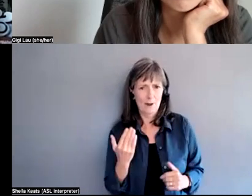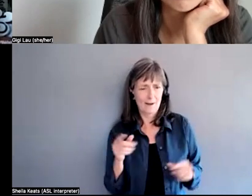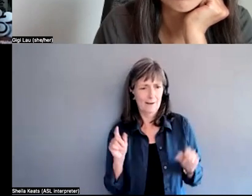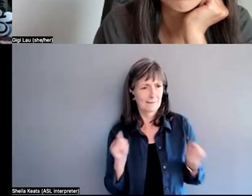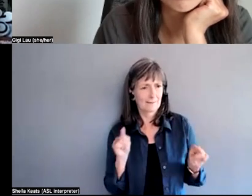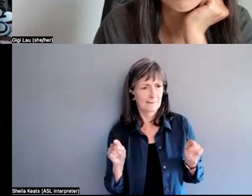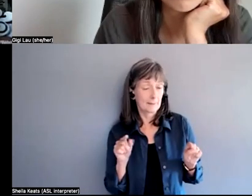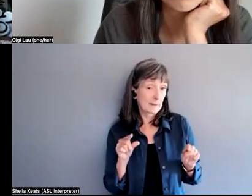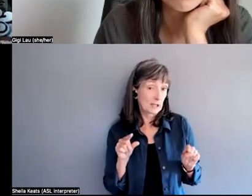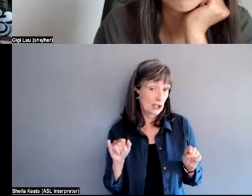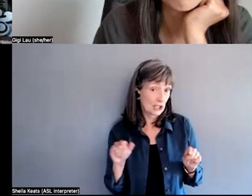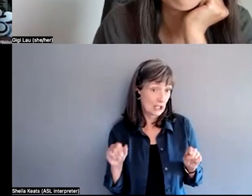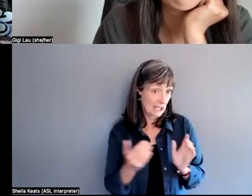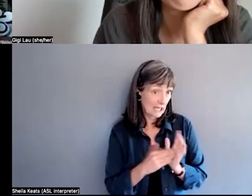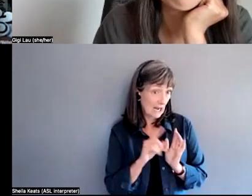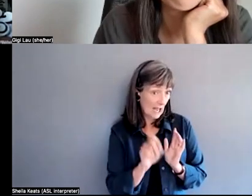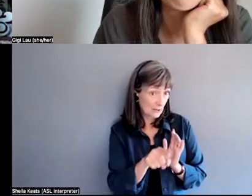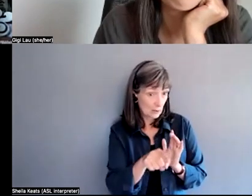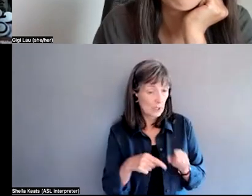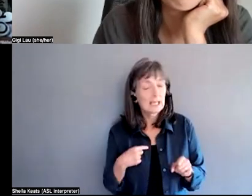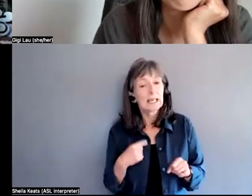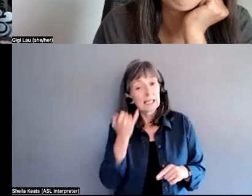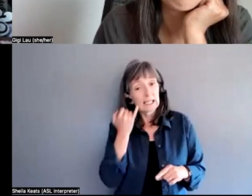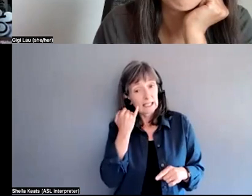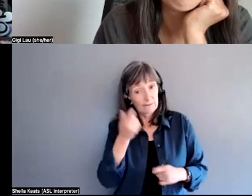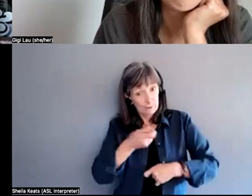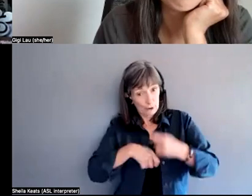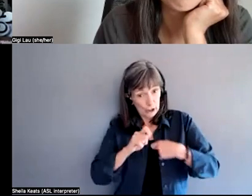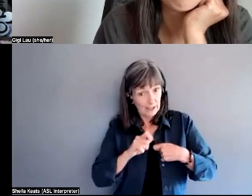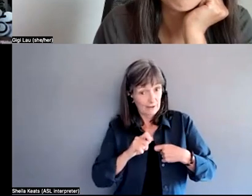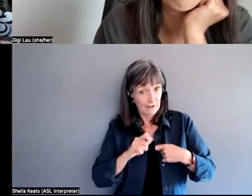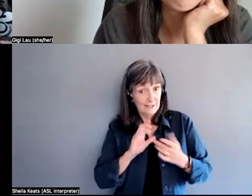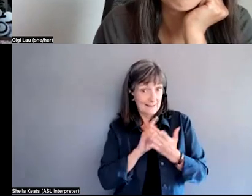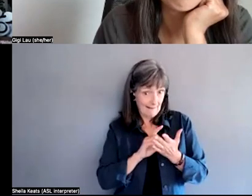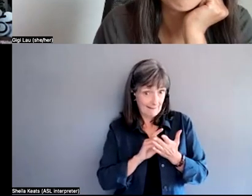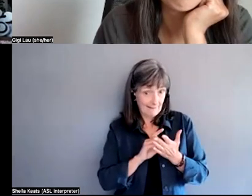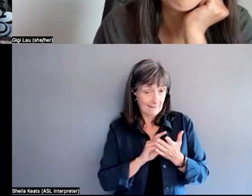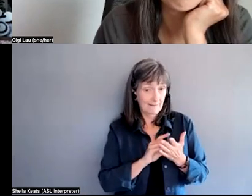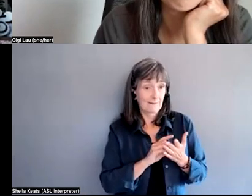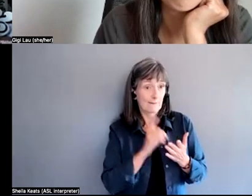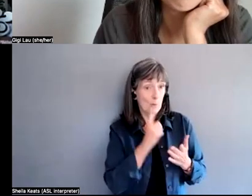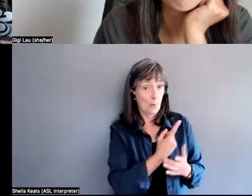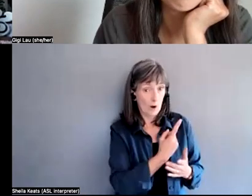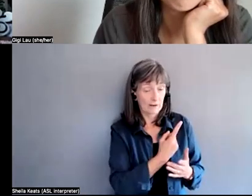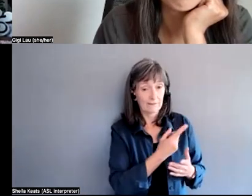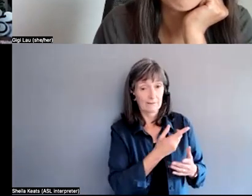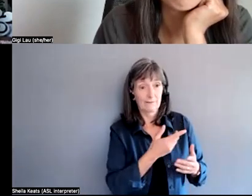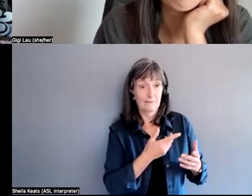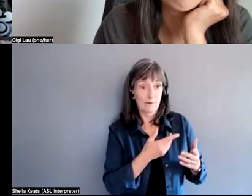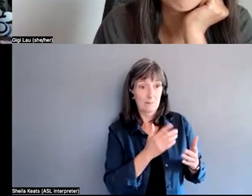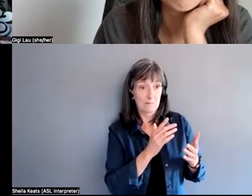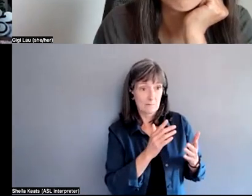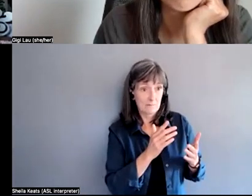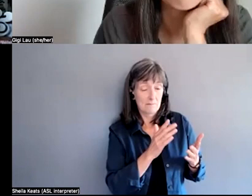again. If you're going to change the cover design from a one format to the other, from a trade paperback to a mass market,